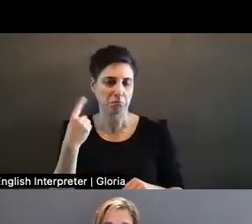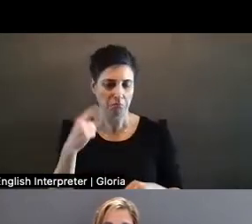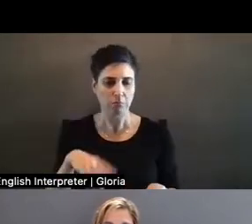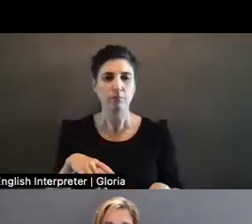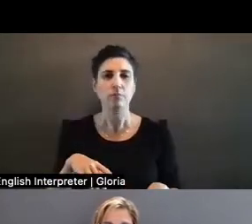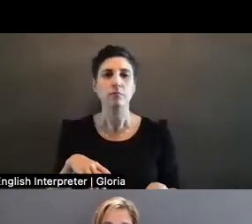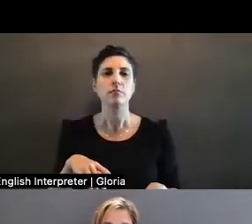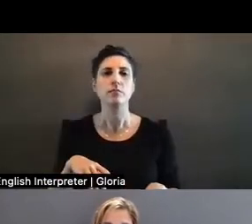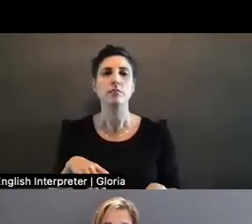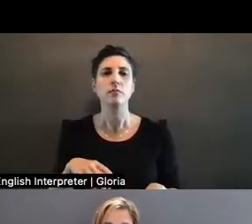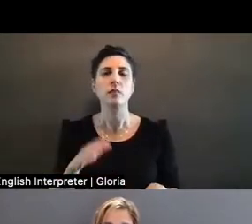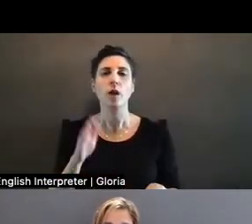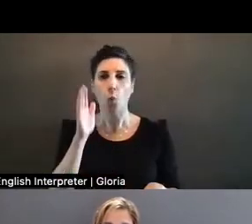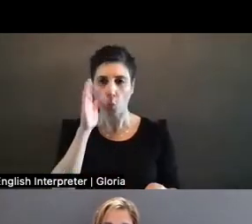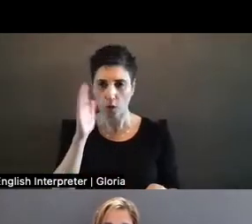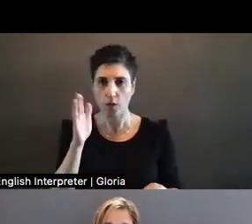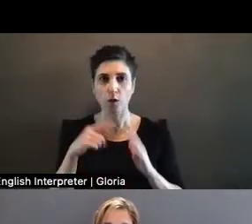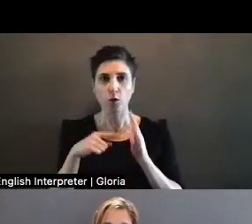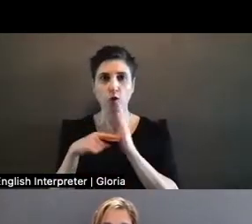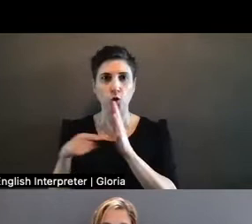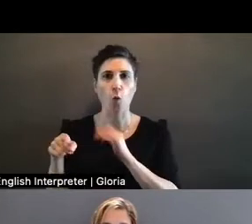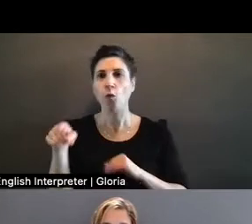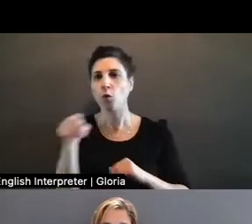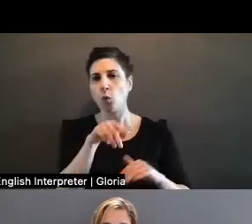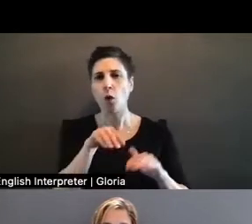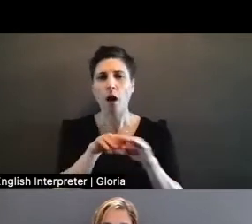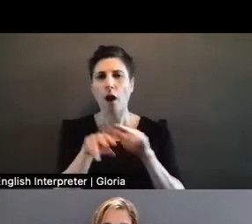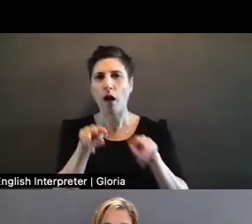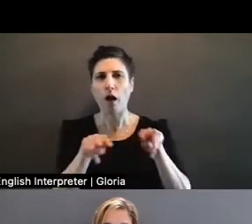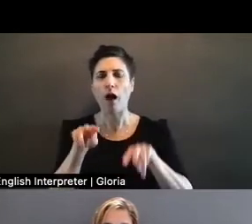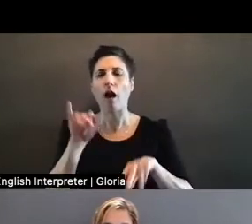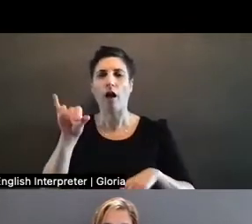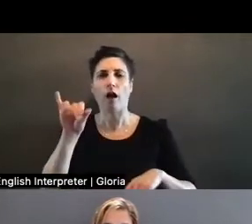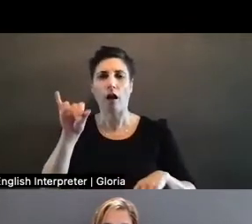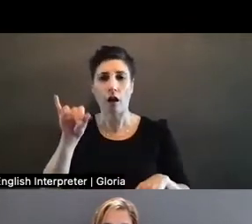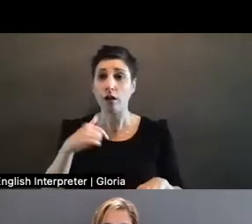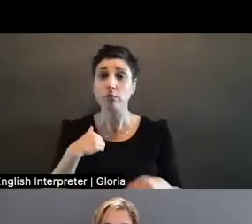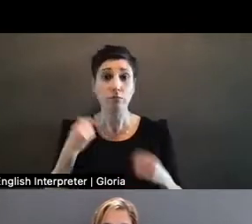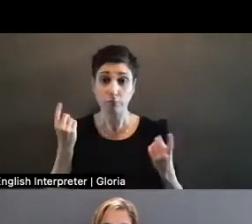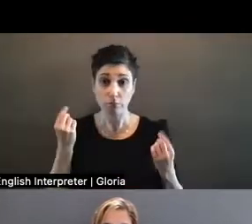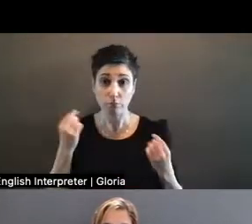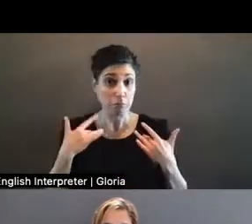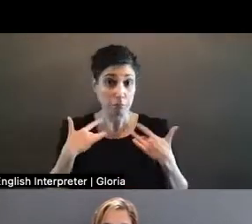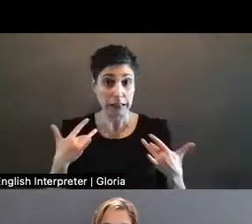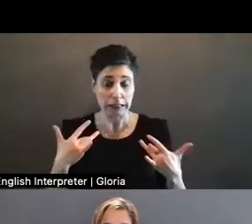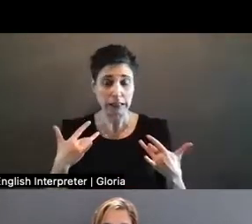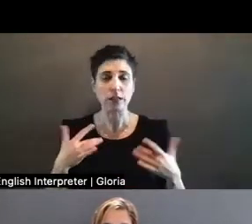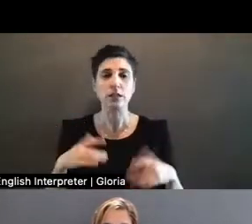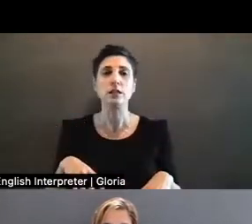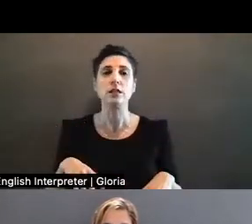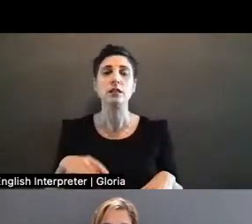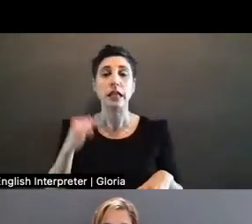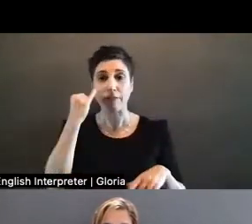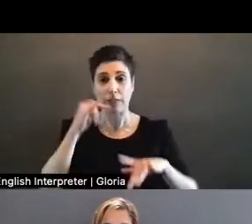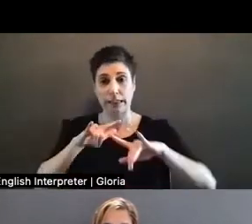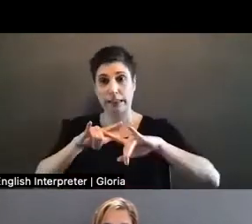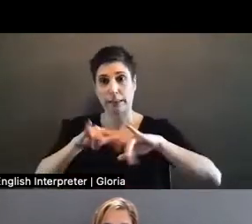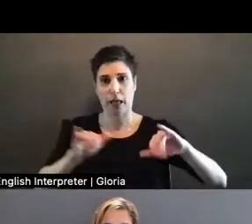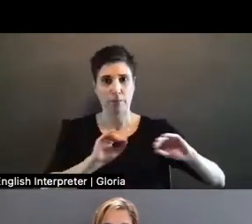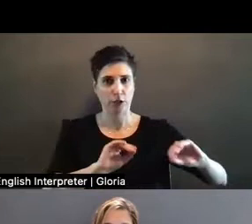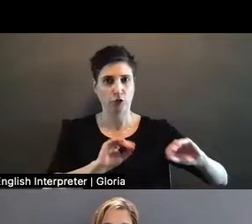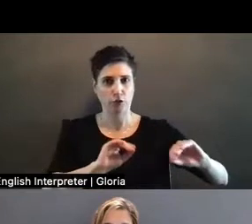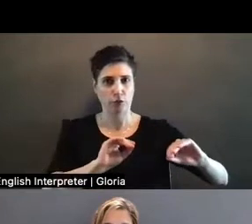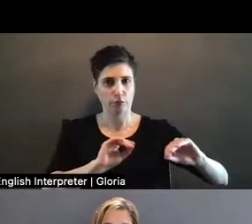that looks. And so what we would do, or what we do with that, if it's a synchronous class that we're